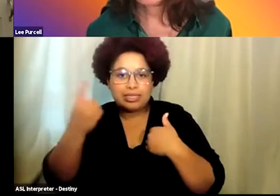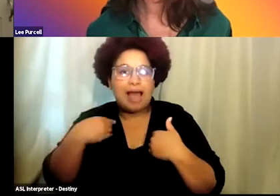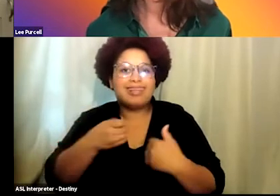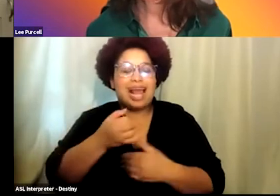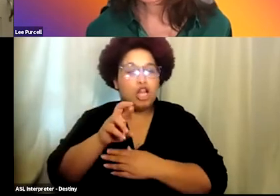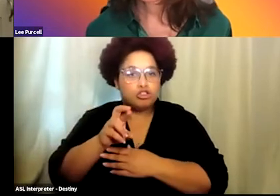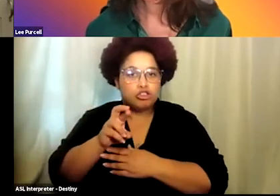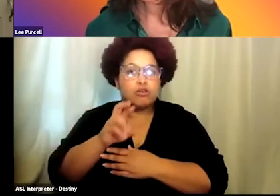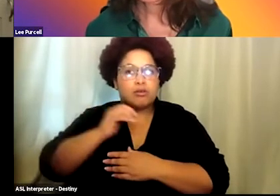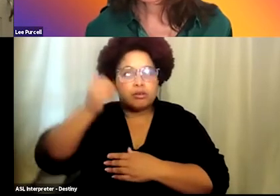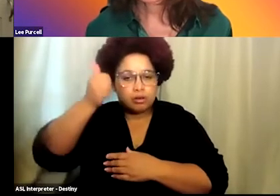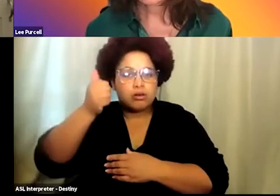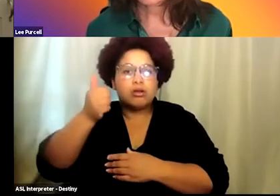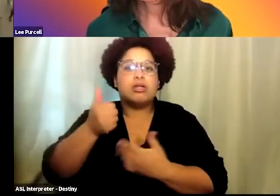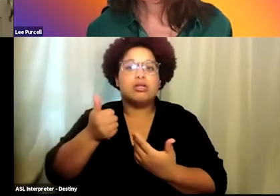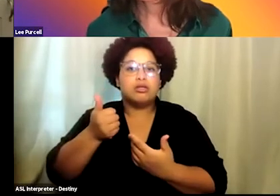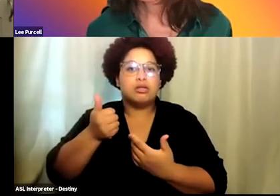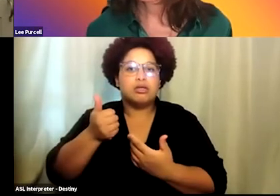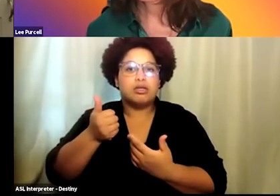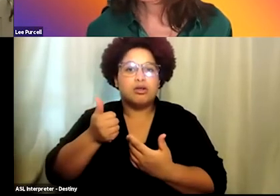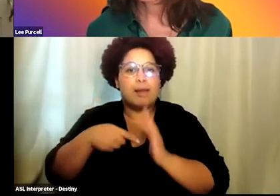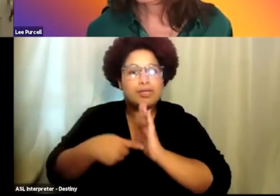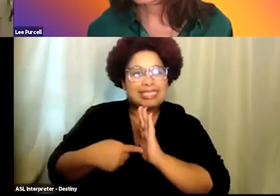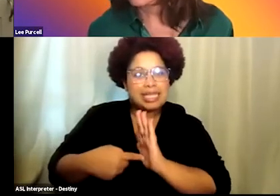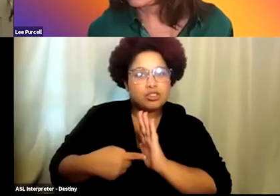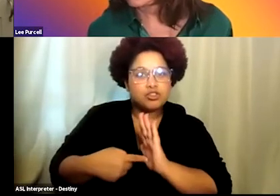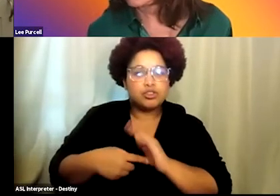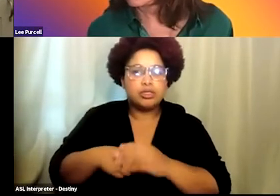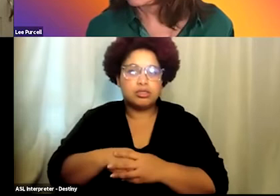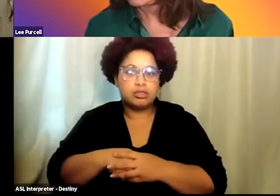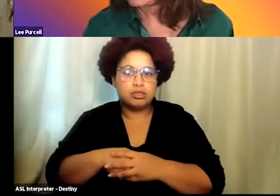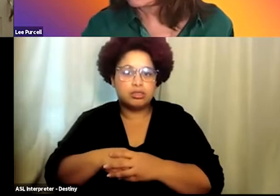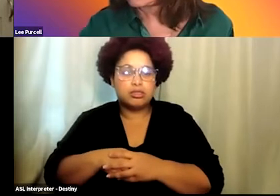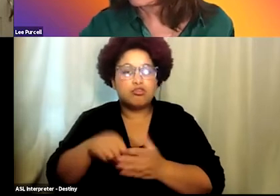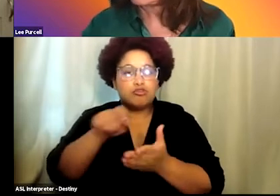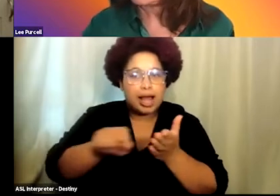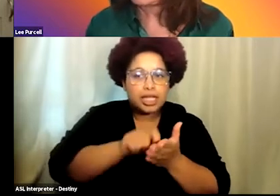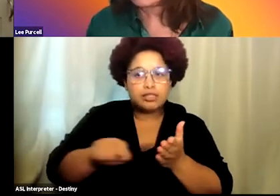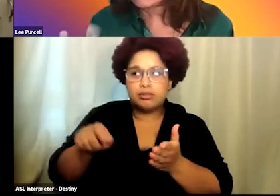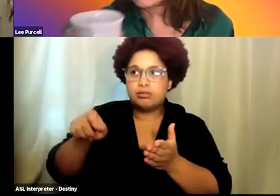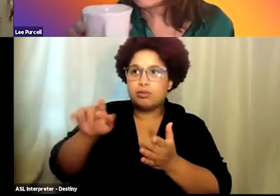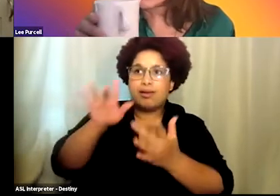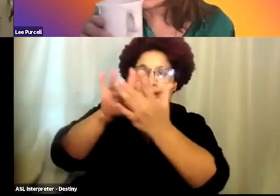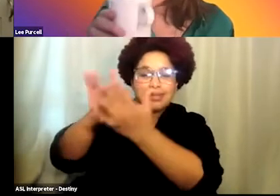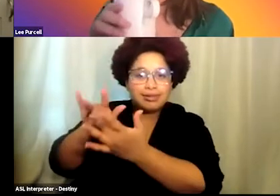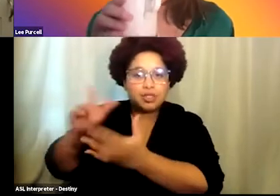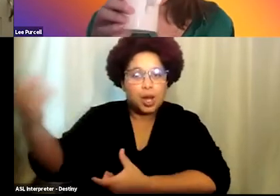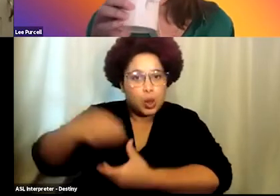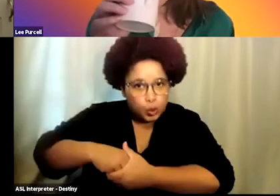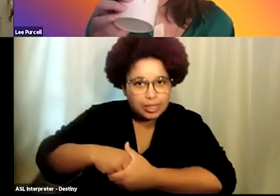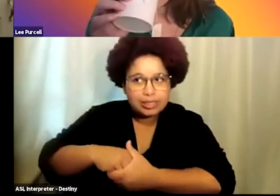there's usually an elder man. So if we could somehow get in touch with writers to write stories for us, or to include us in